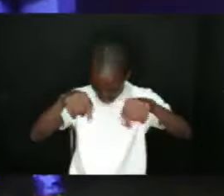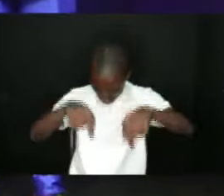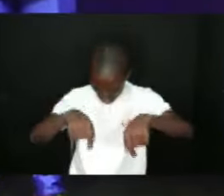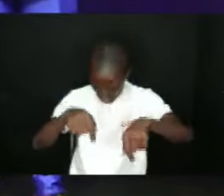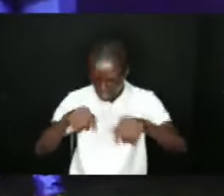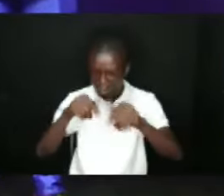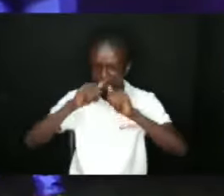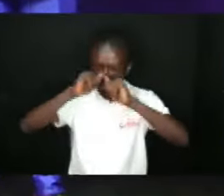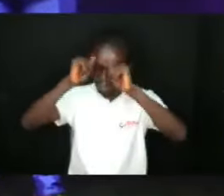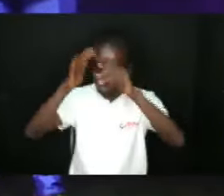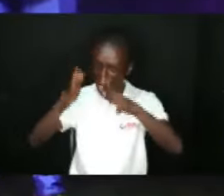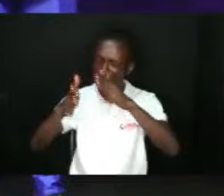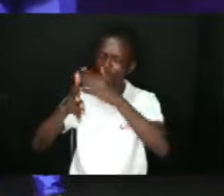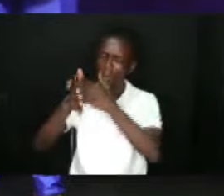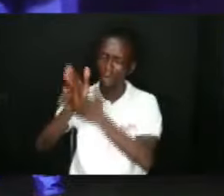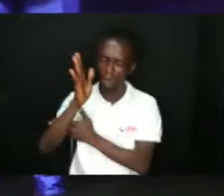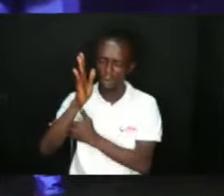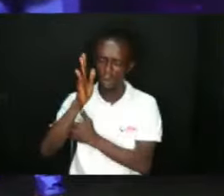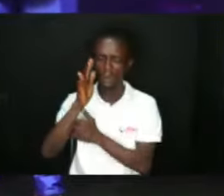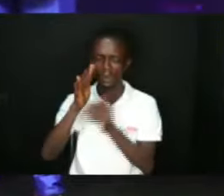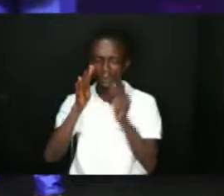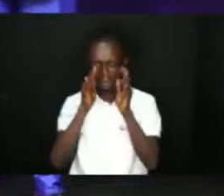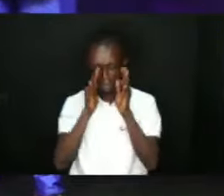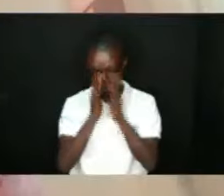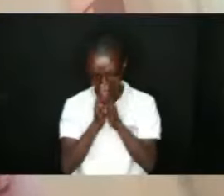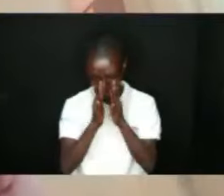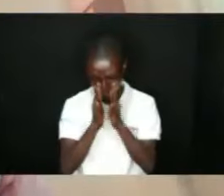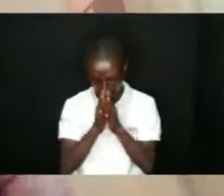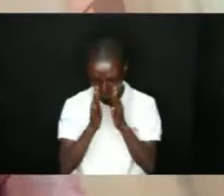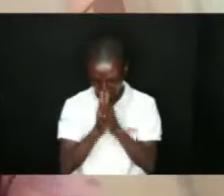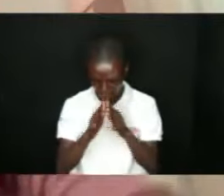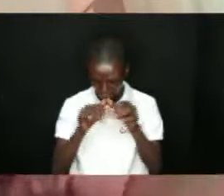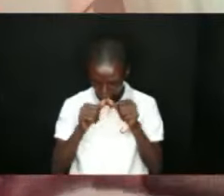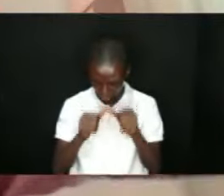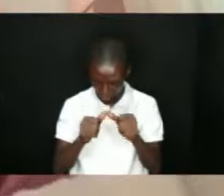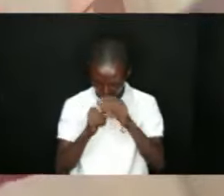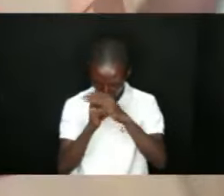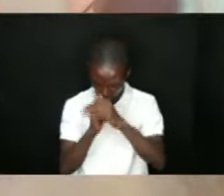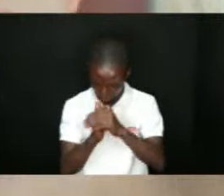Rado Shadabaha. Libalo Shadabaha.